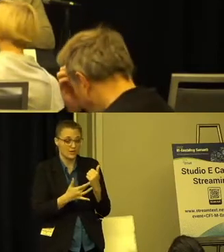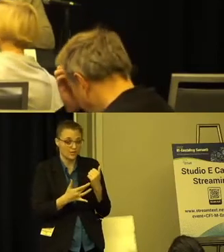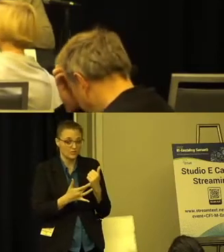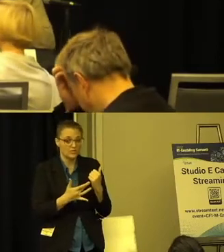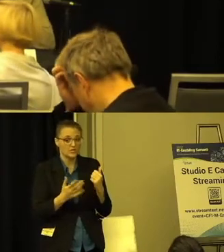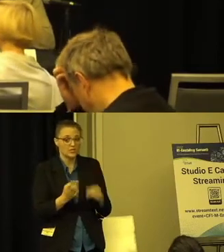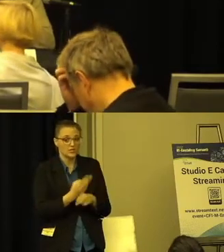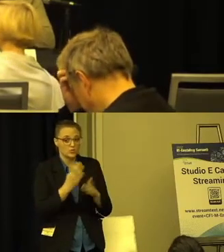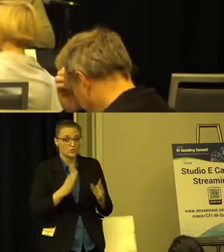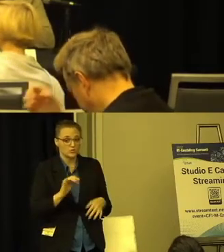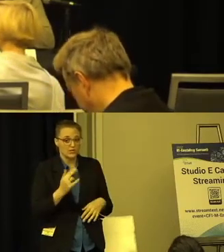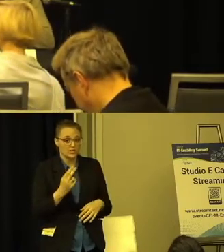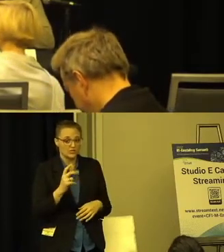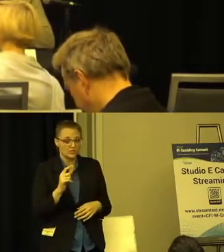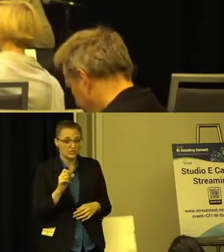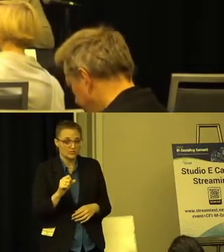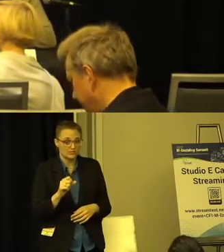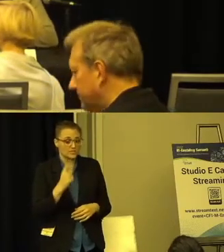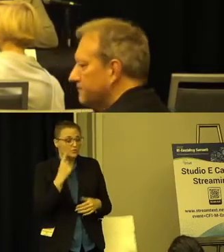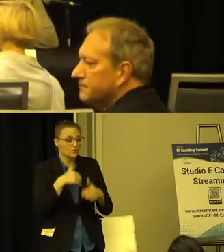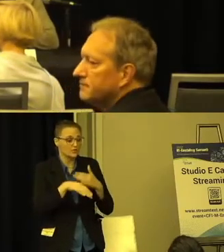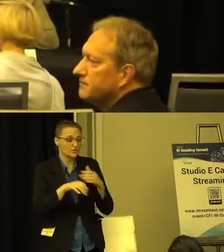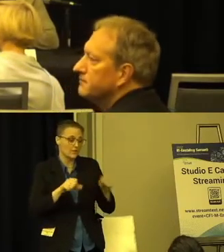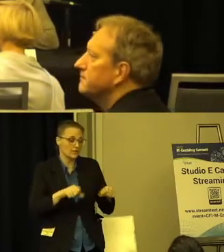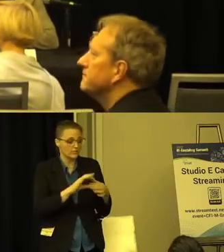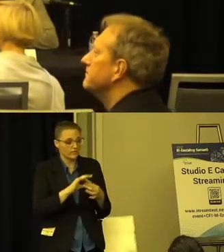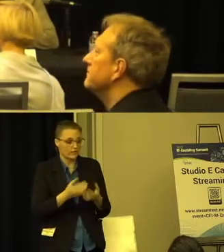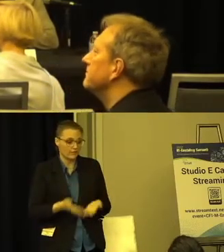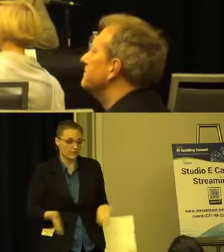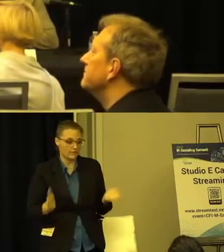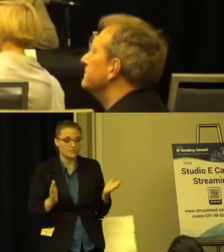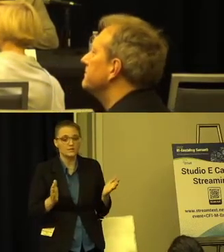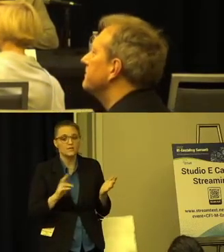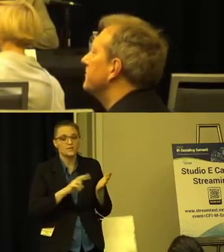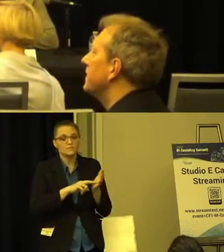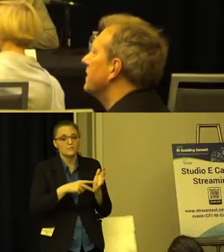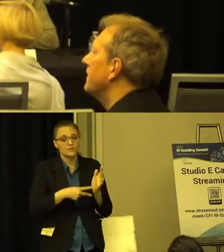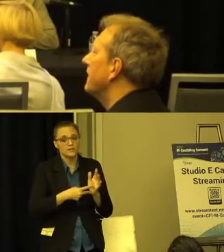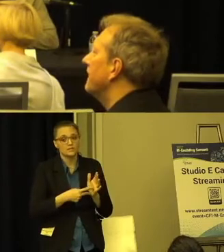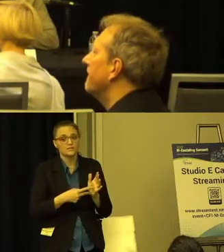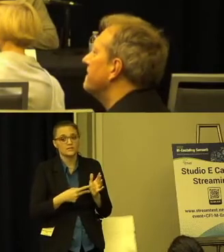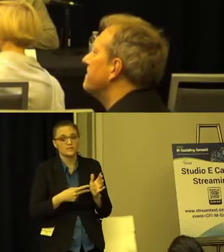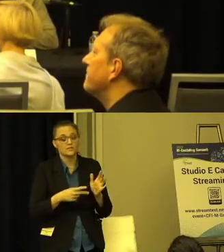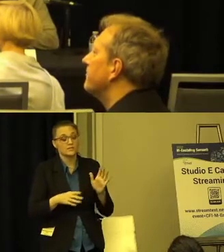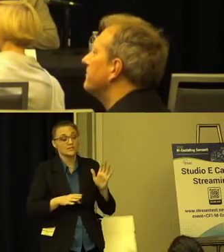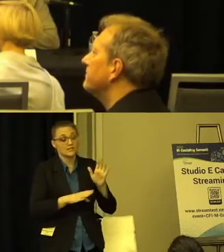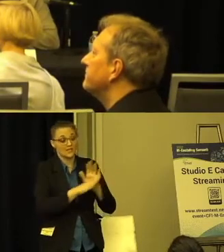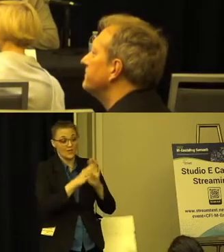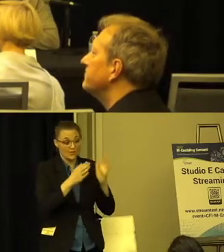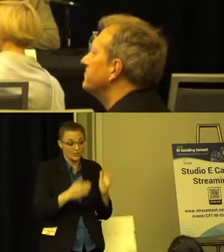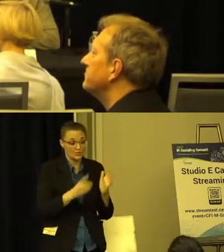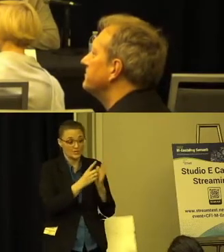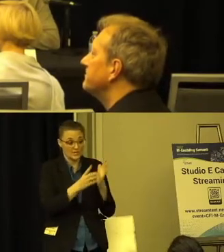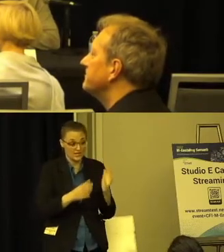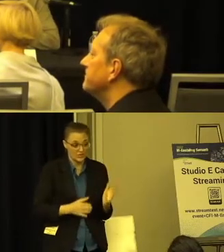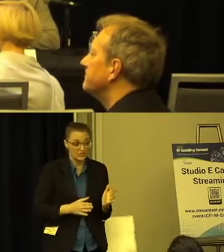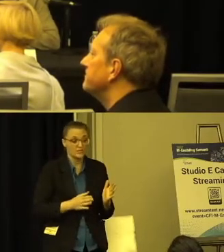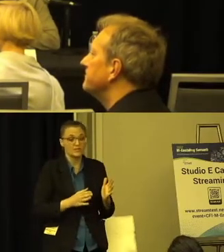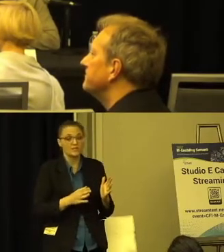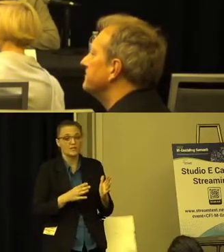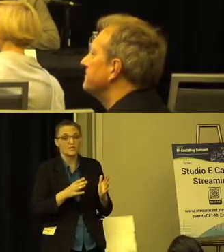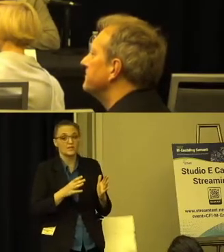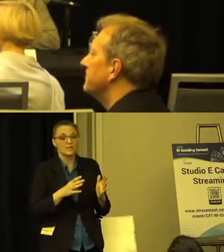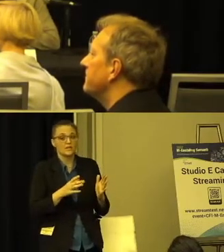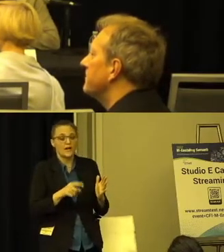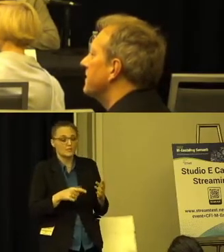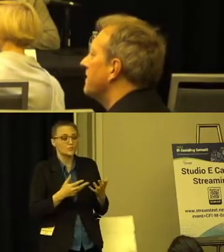agents for accessibility-related things means that the developers and the designers need to put in so